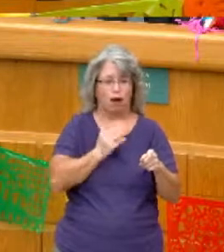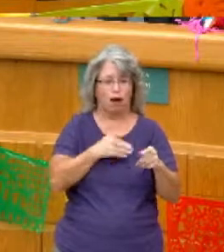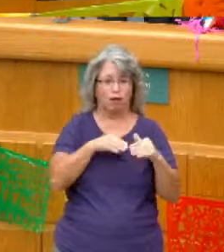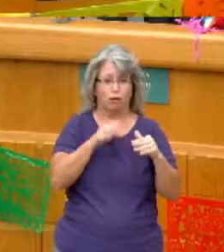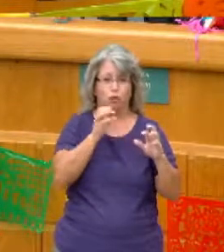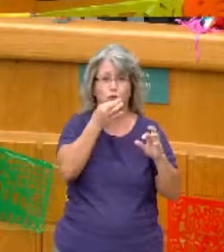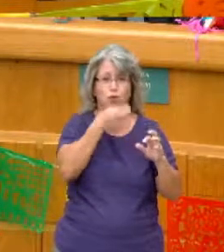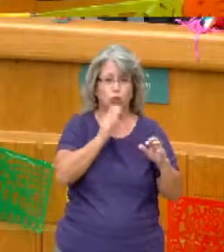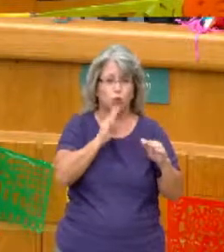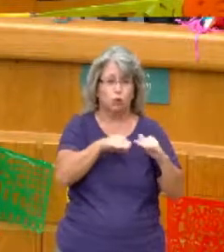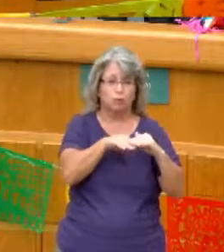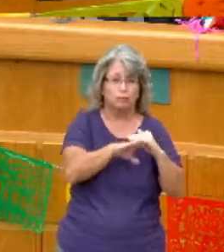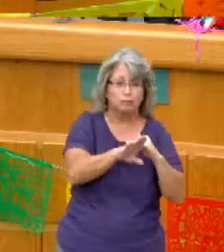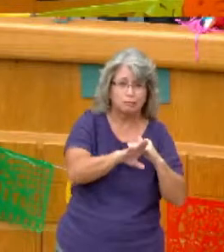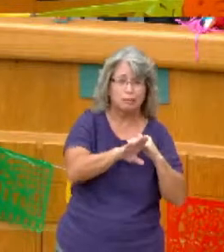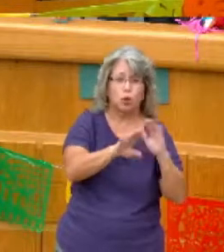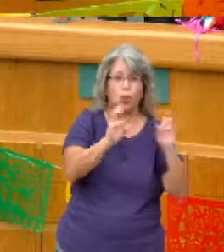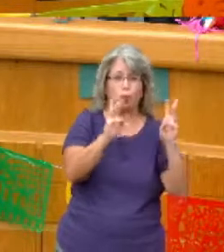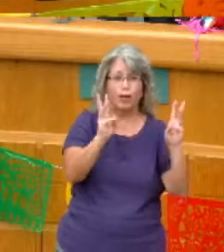next slide.